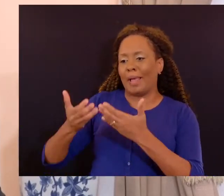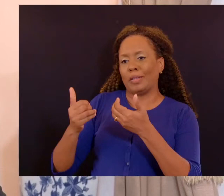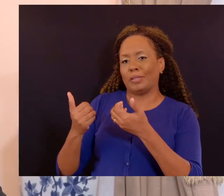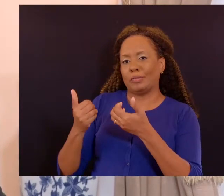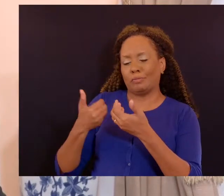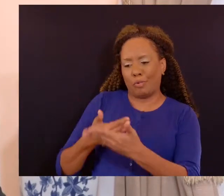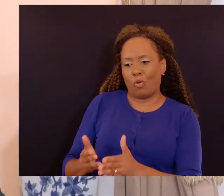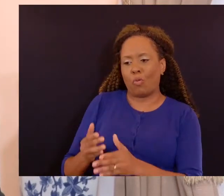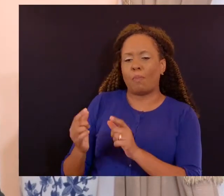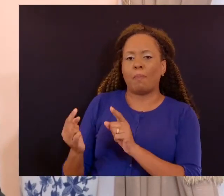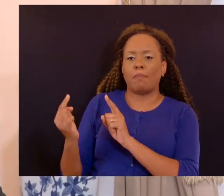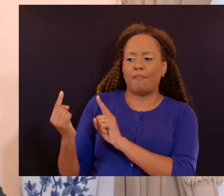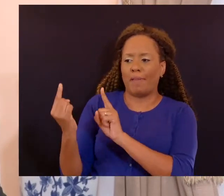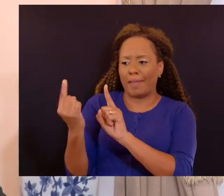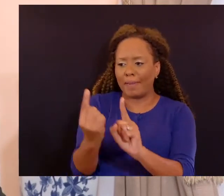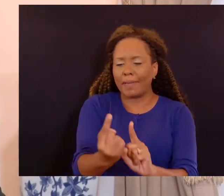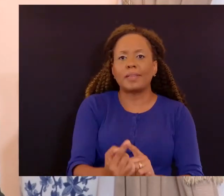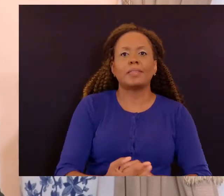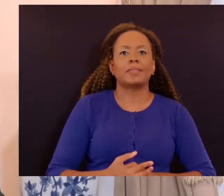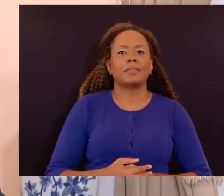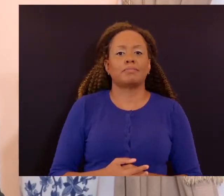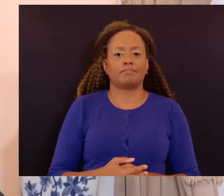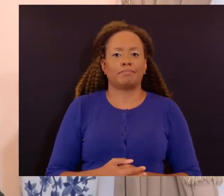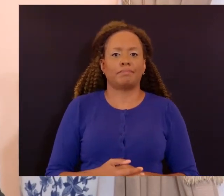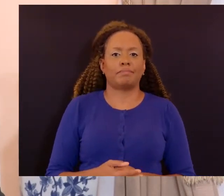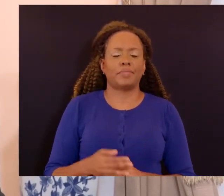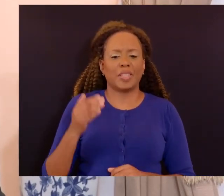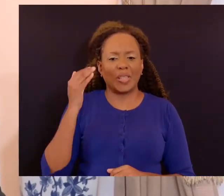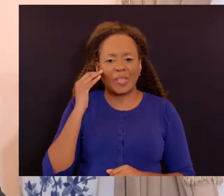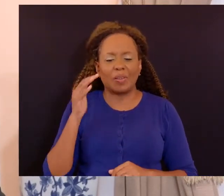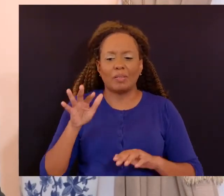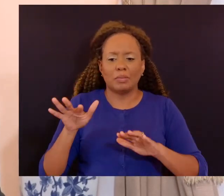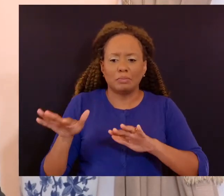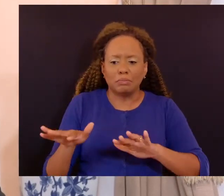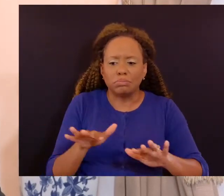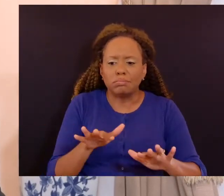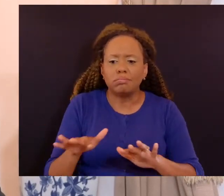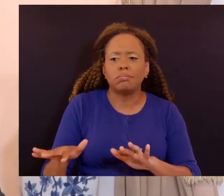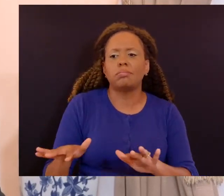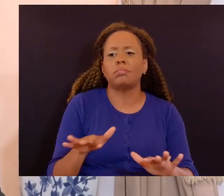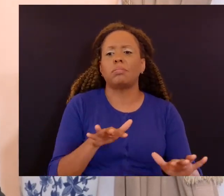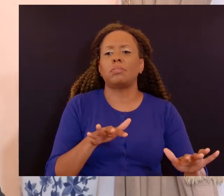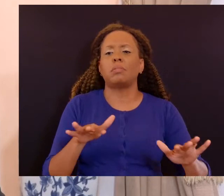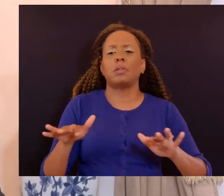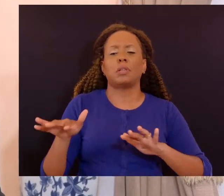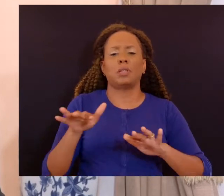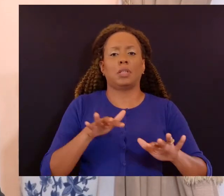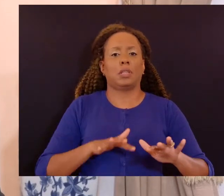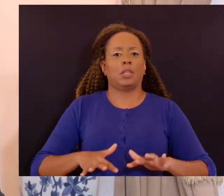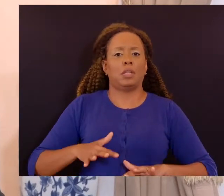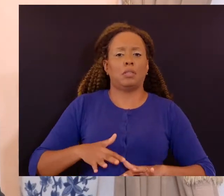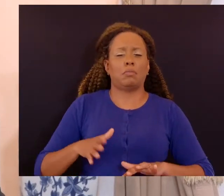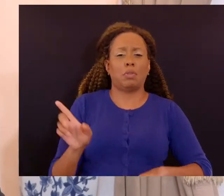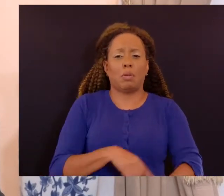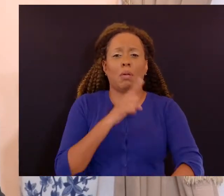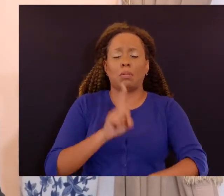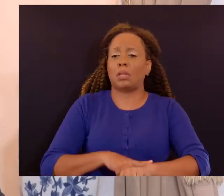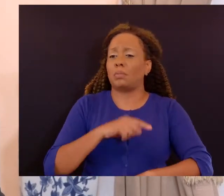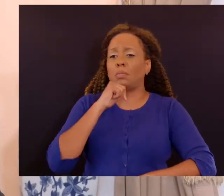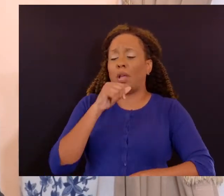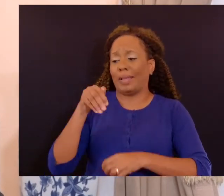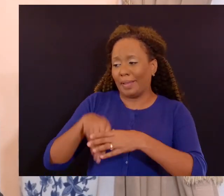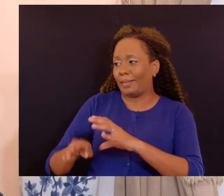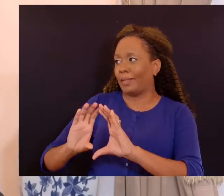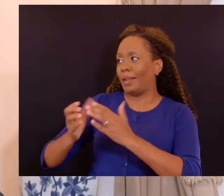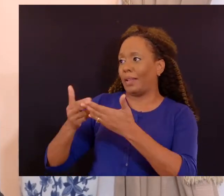taken time, yes, for them to settle down and to reorient themselves, having grown accustomed to not being in the face-to-face environment,